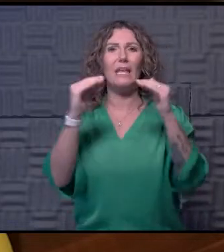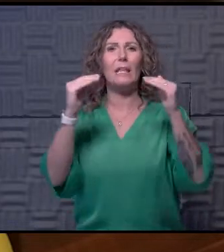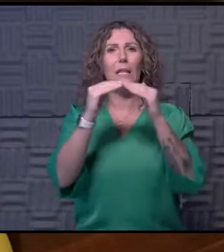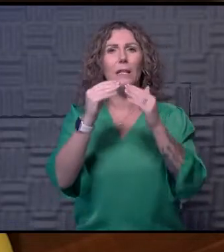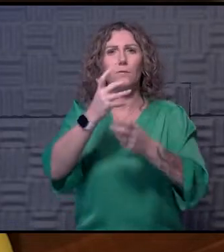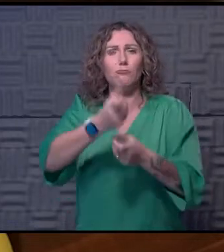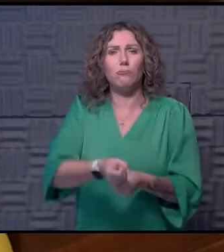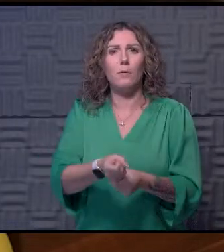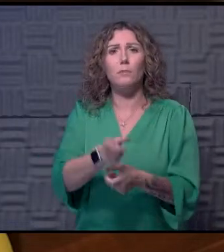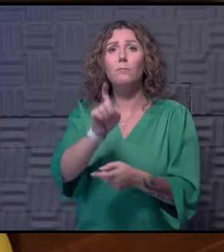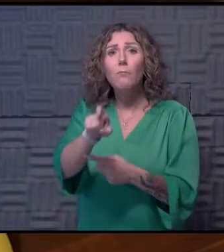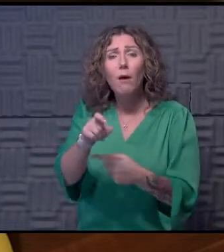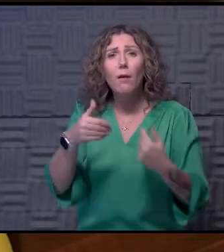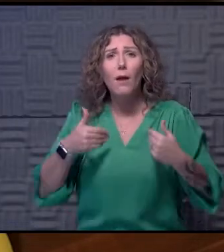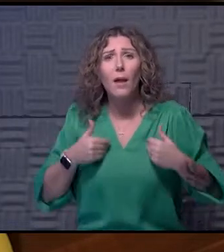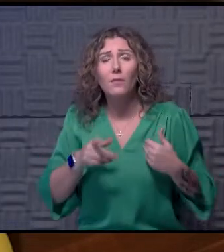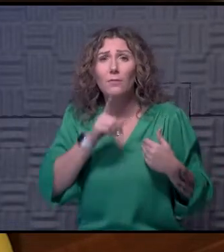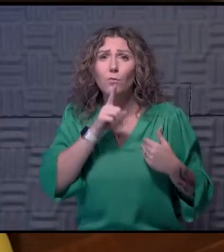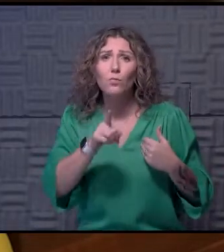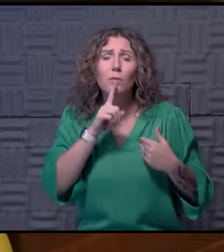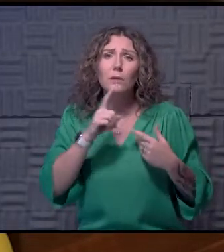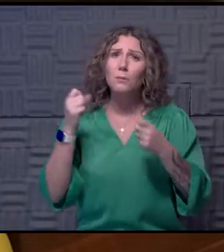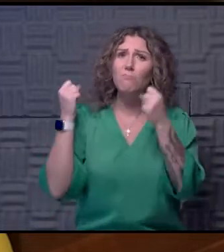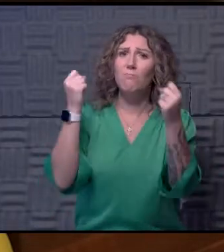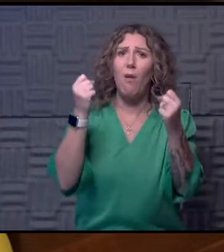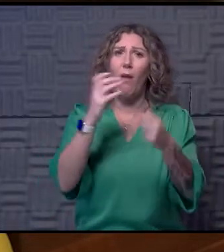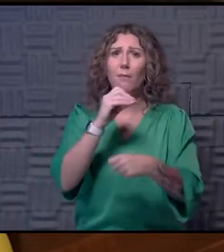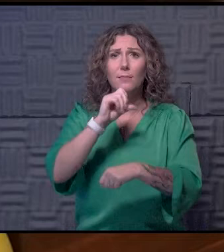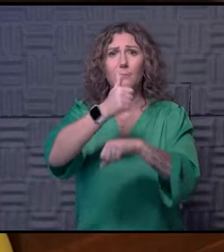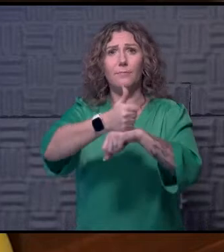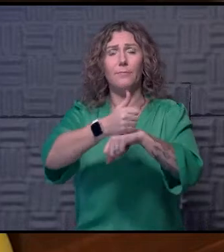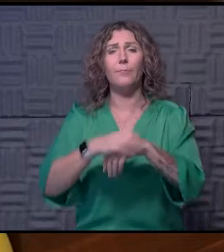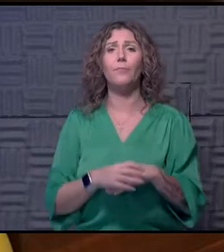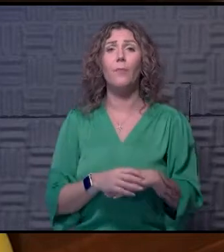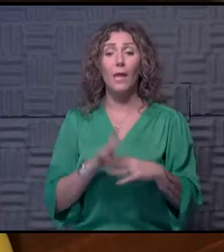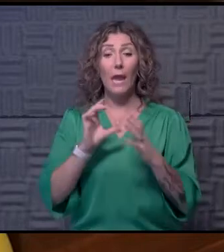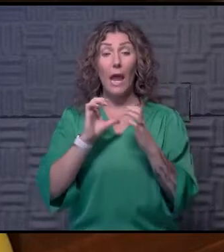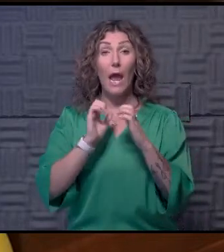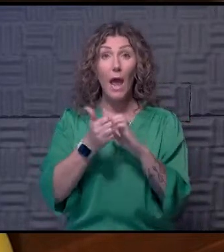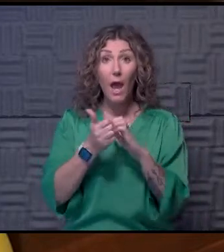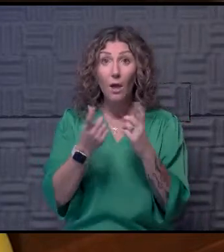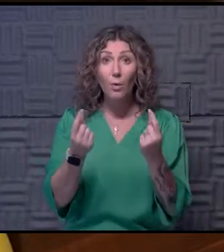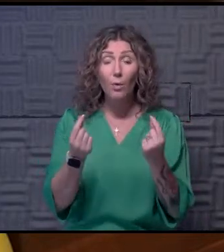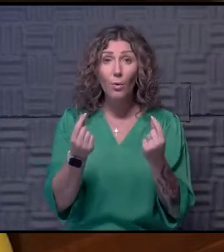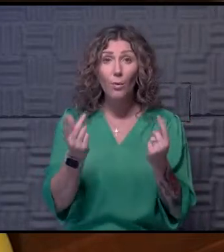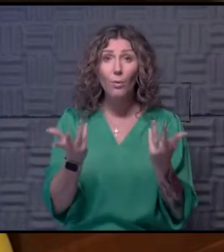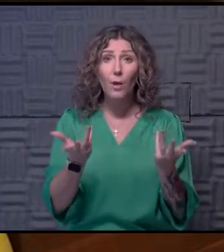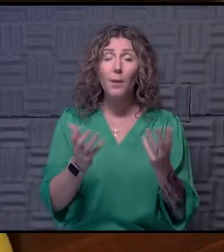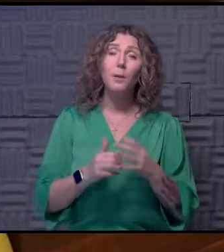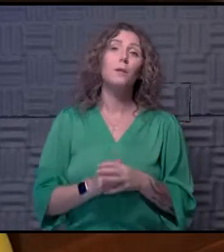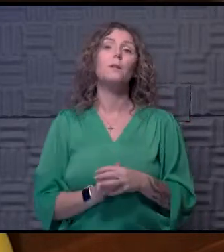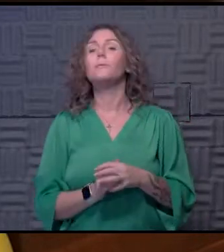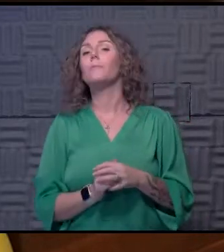we need to really strengthen and reestablish. And the way to do that is to